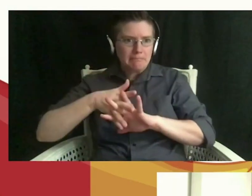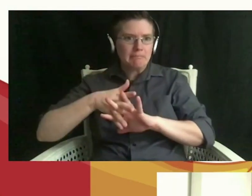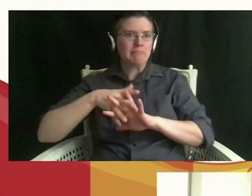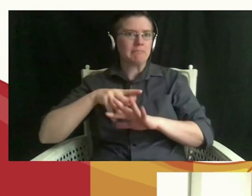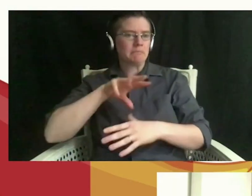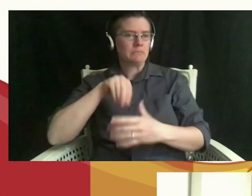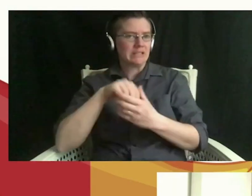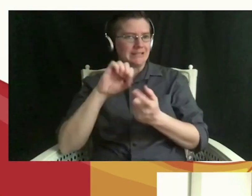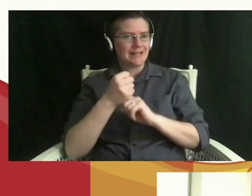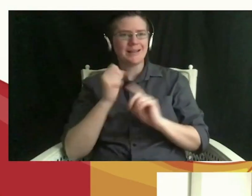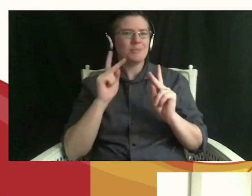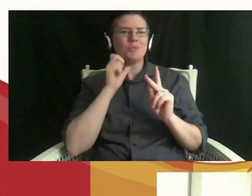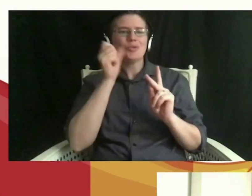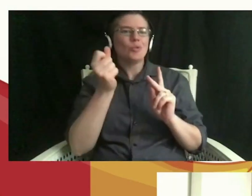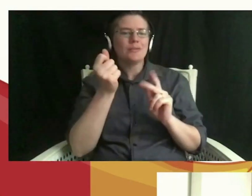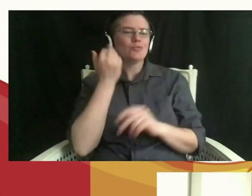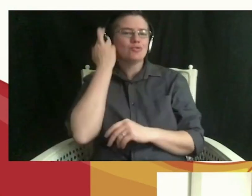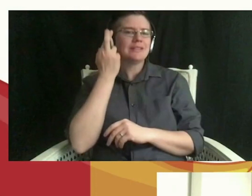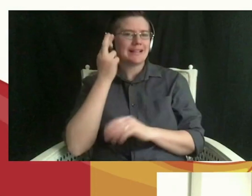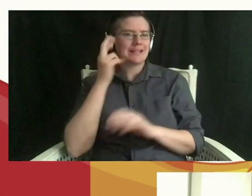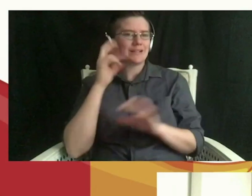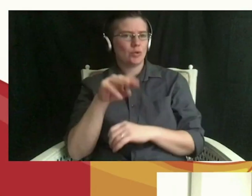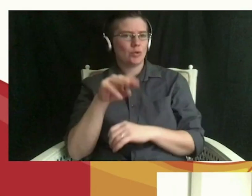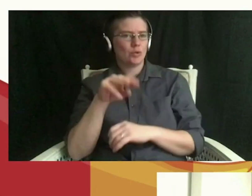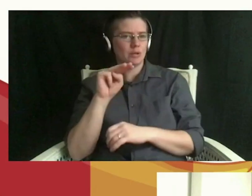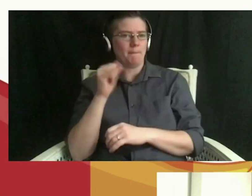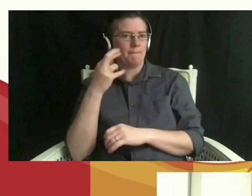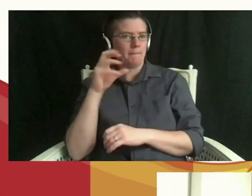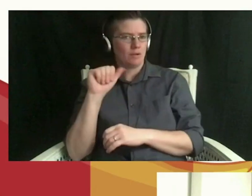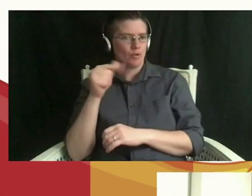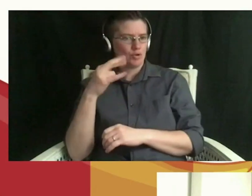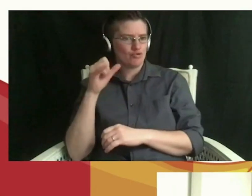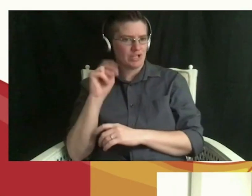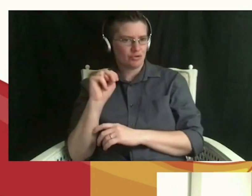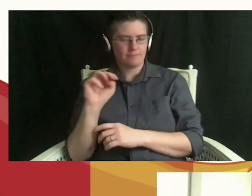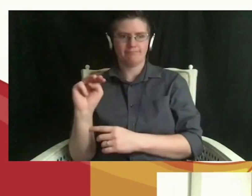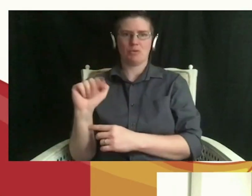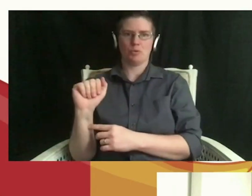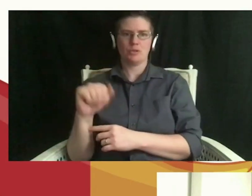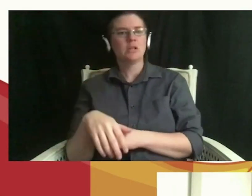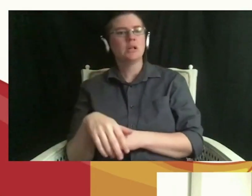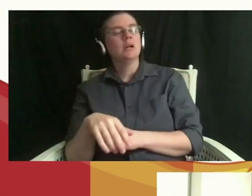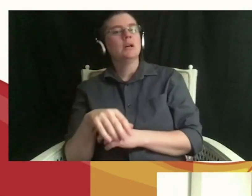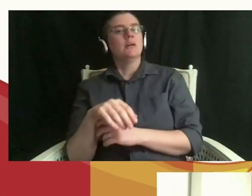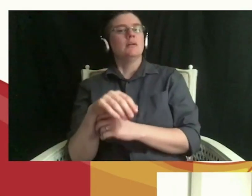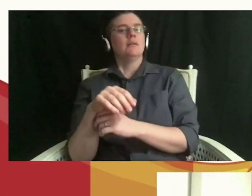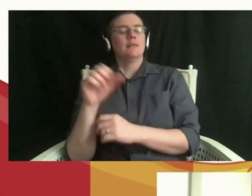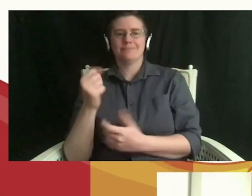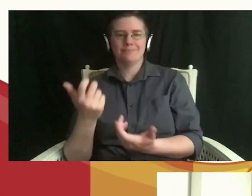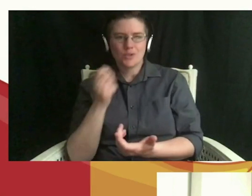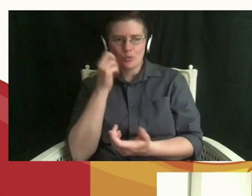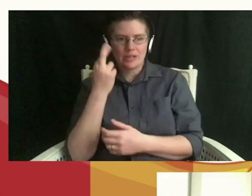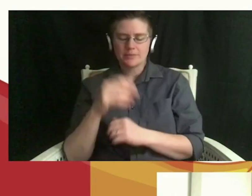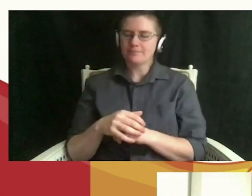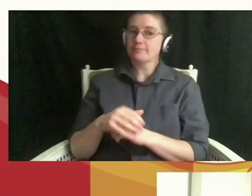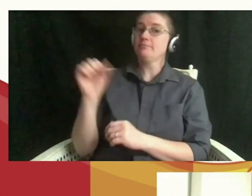a microaggression. It's just so normalized. It is, absolutely. And I'm so sorry that you had to have those experiences. As have I,